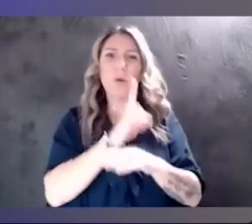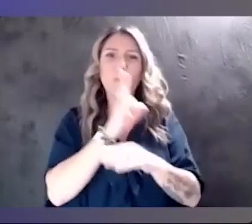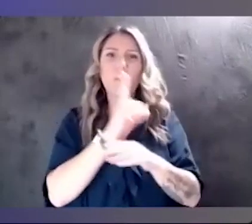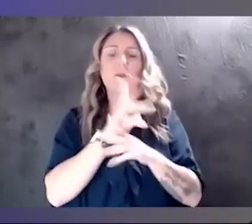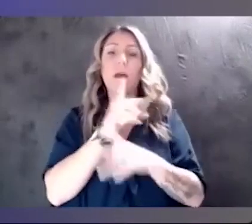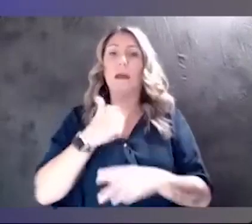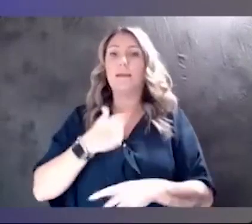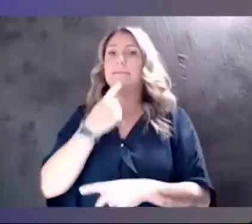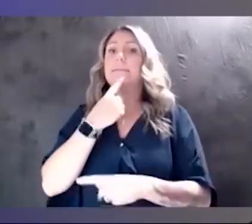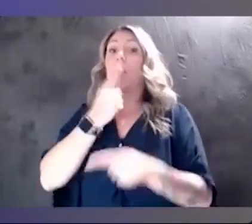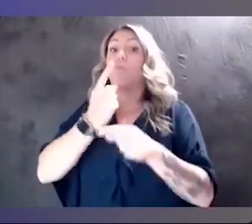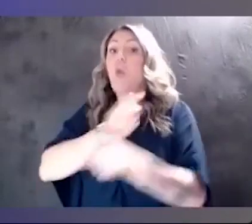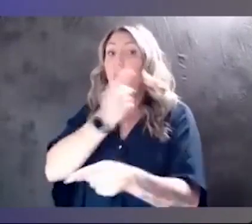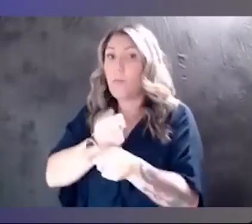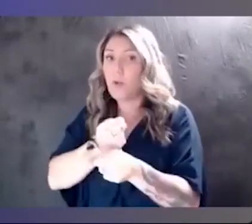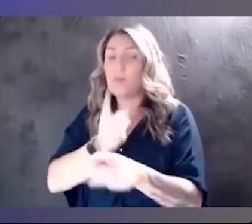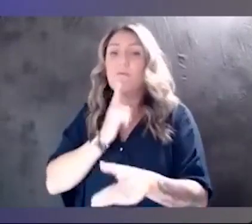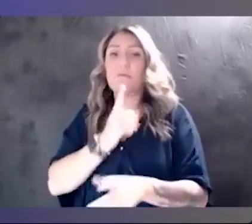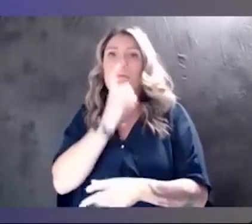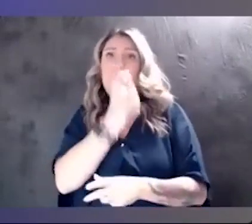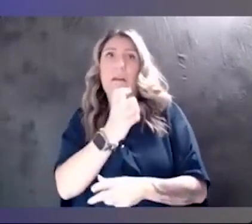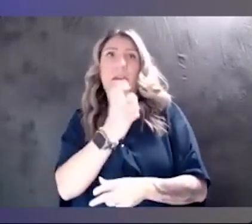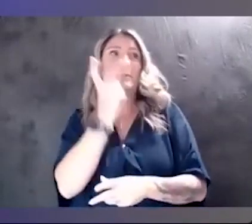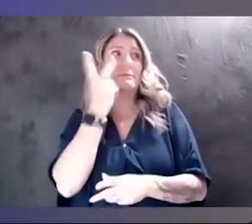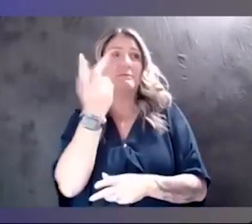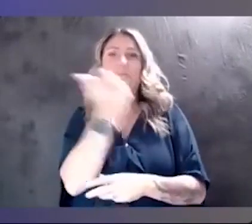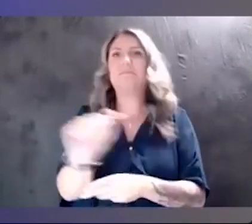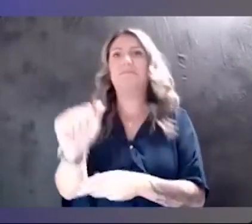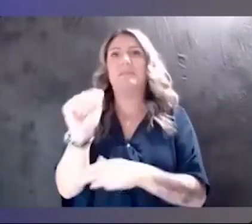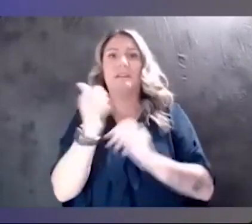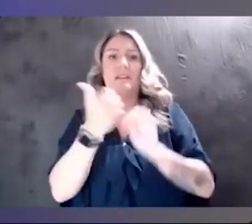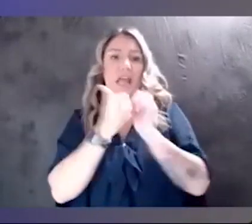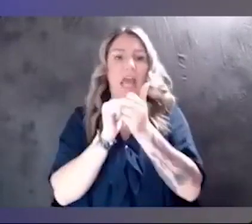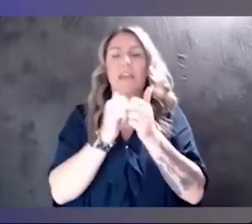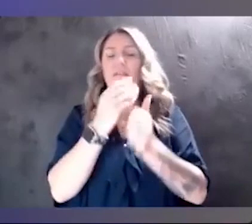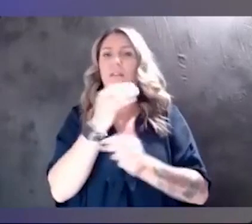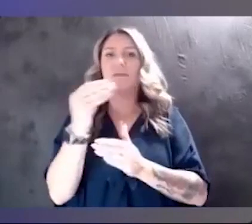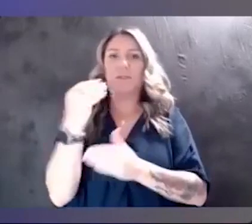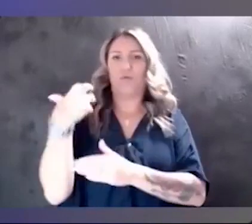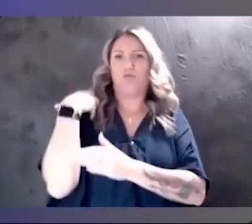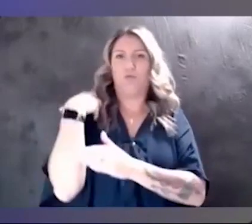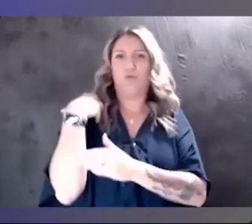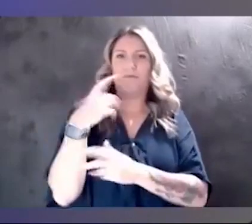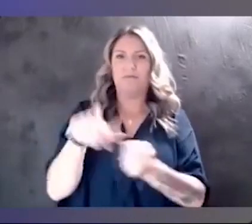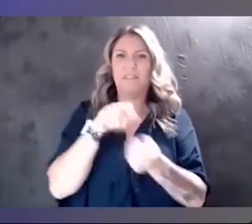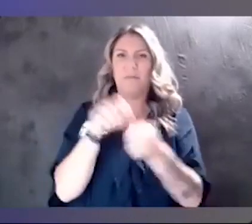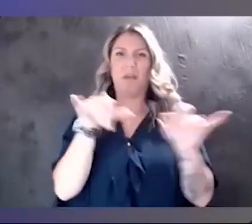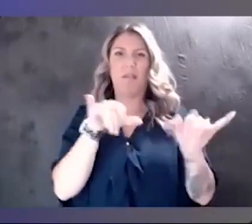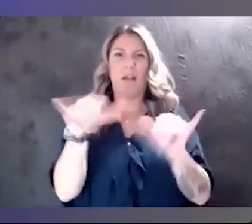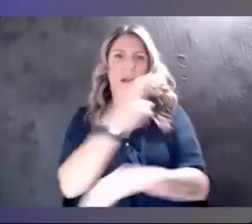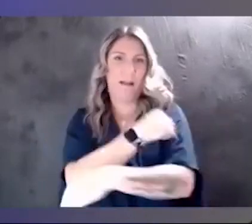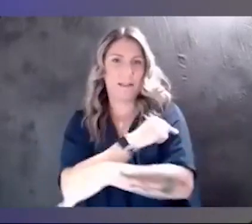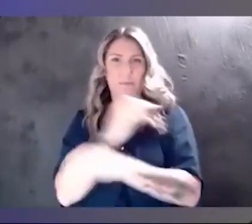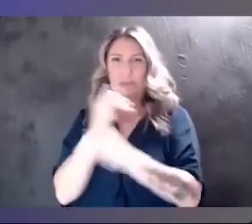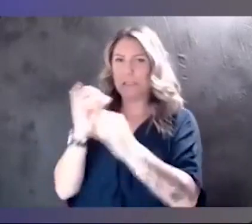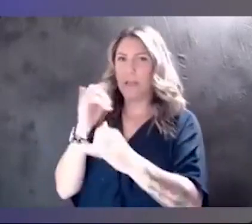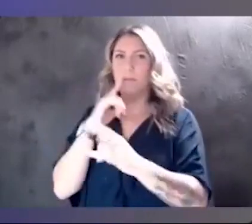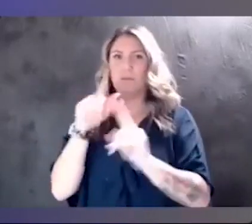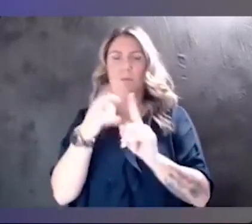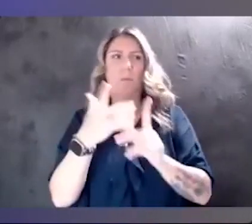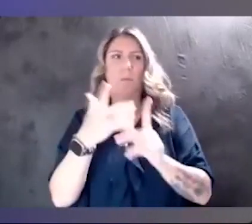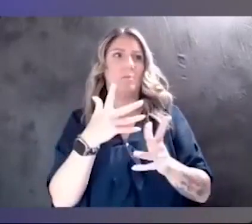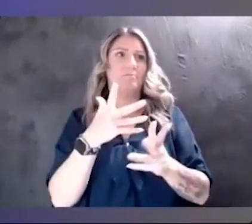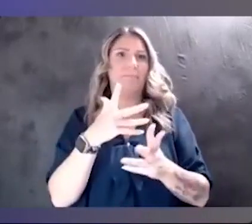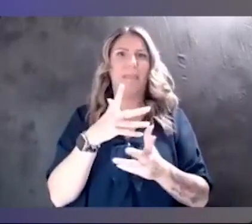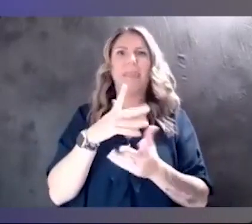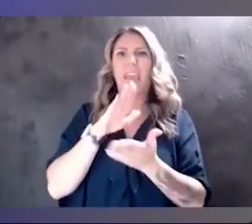I did not see hardly any athletes and coaches masking exactly like we do in the hospital. And so my concern when the Academy comes out with that, I